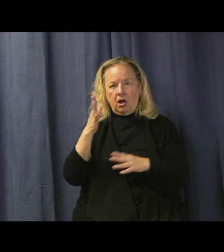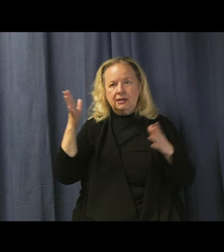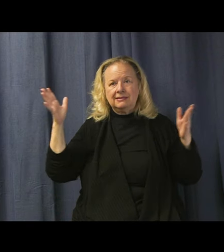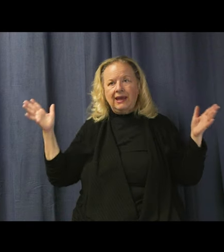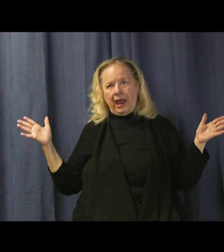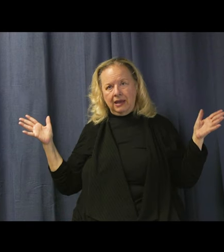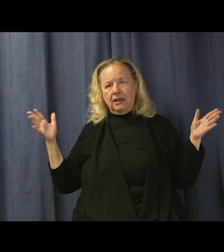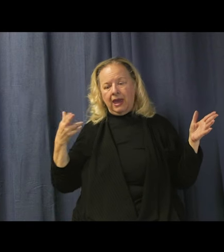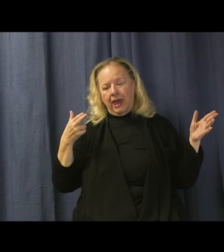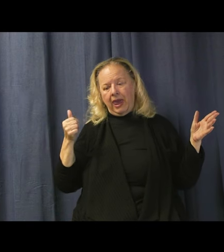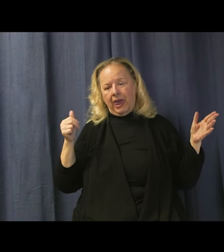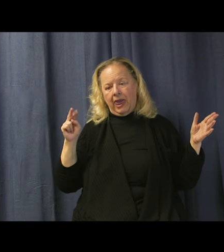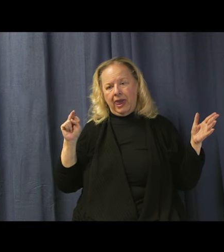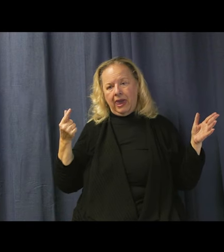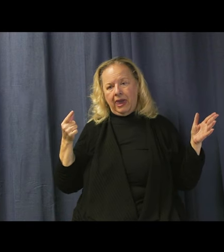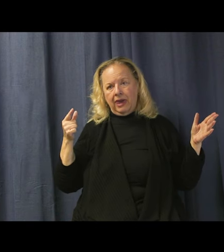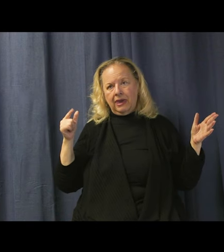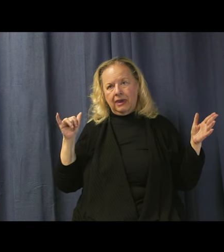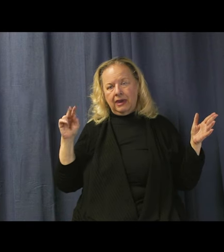hanging.